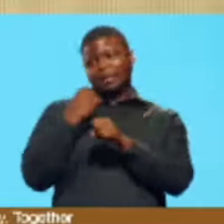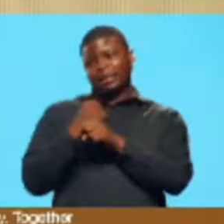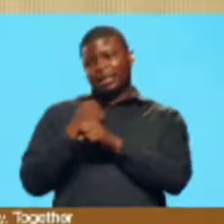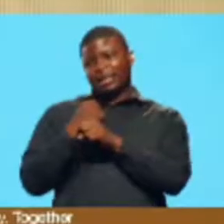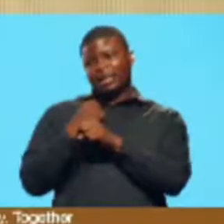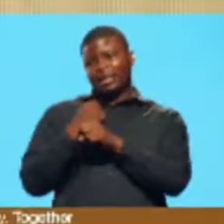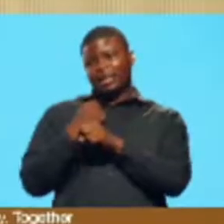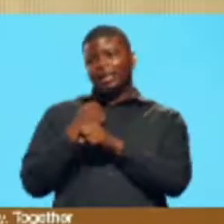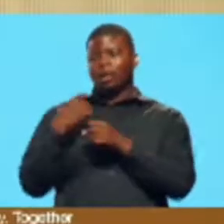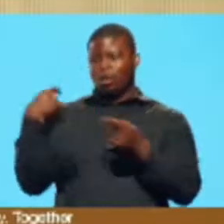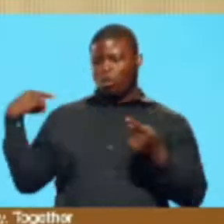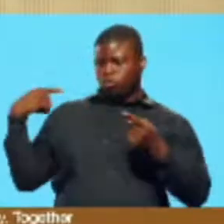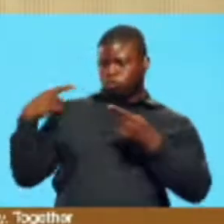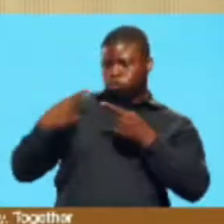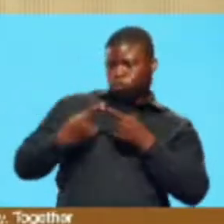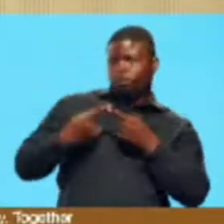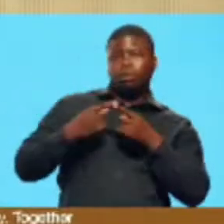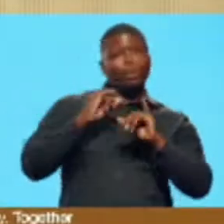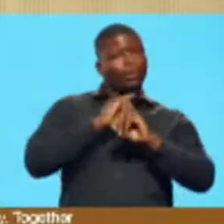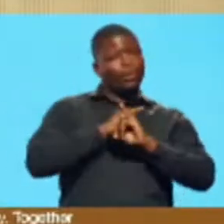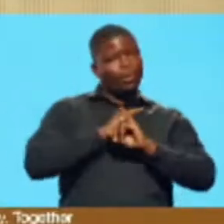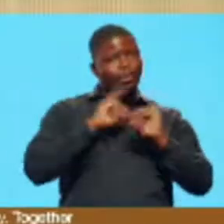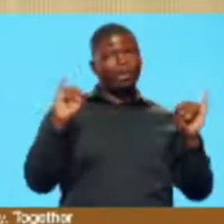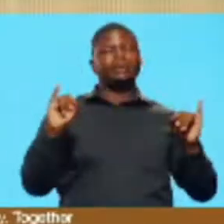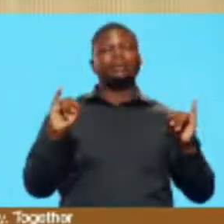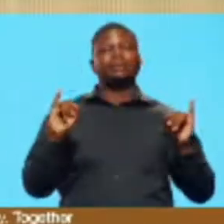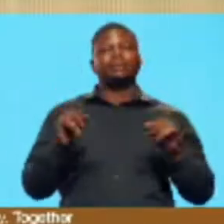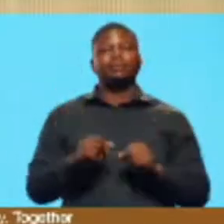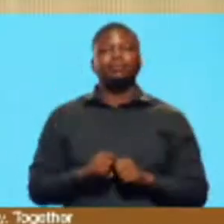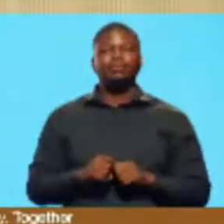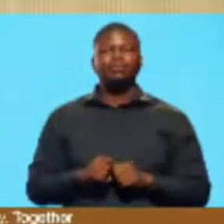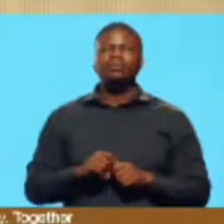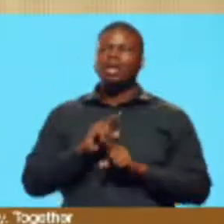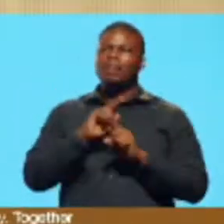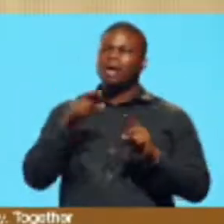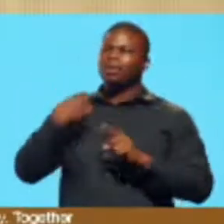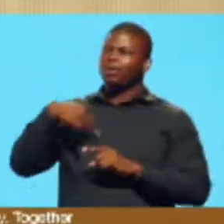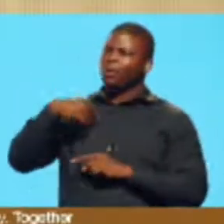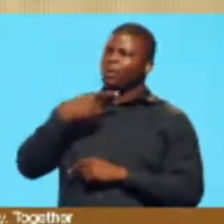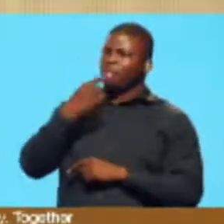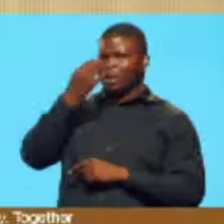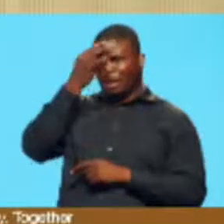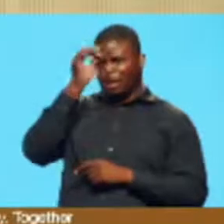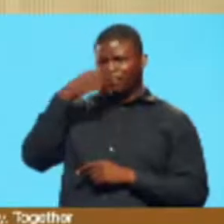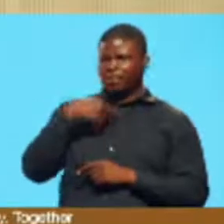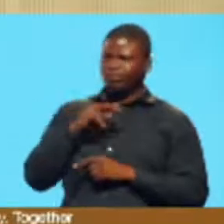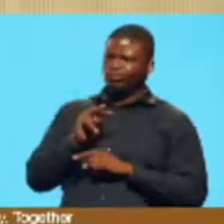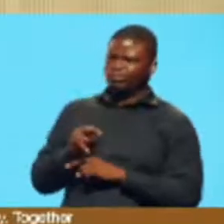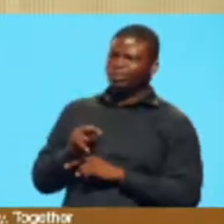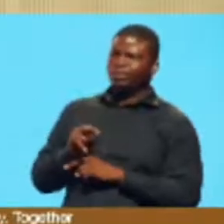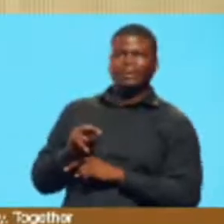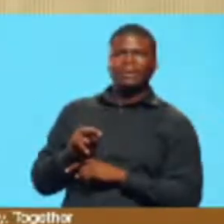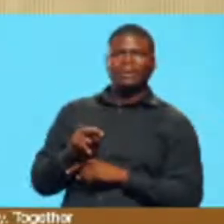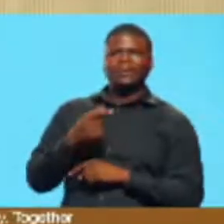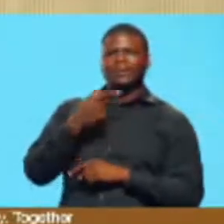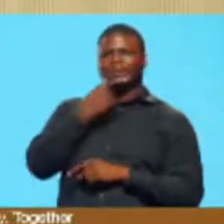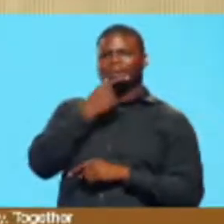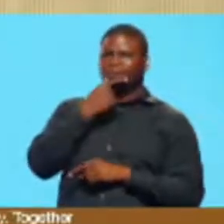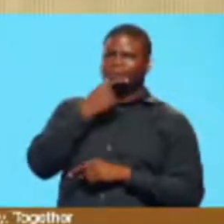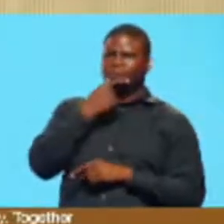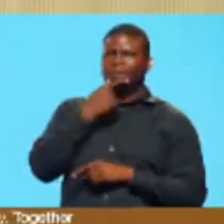from 2020. What it says to us as government, as civic society,